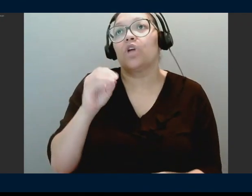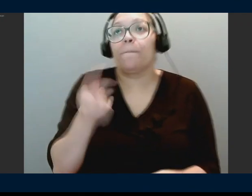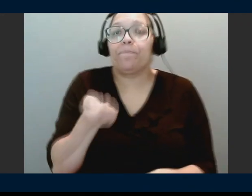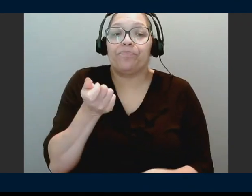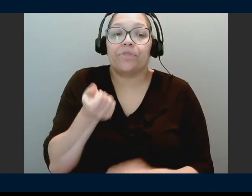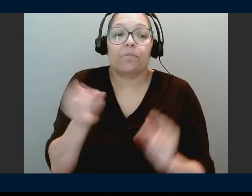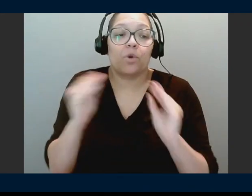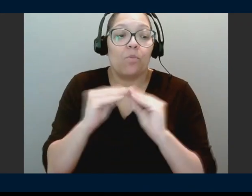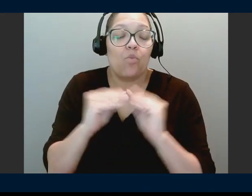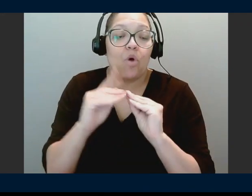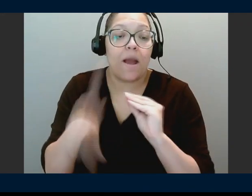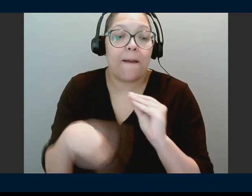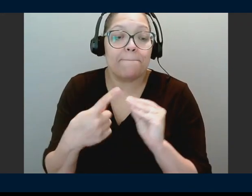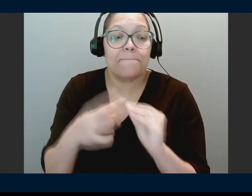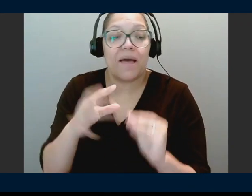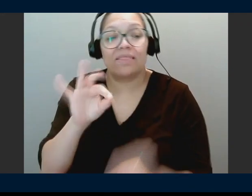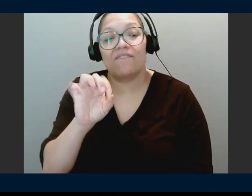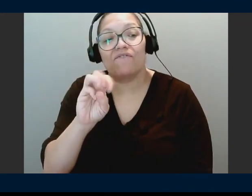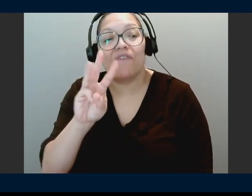more about the fellowship.